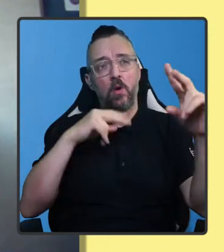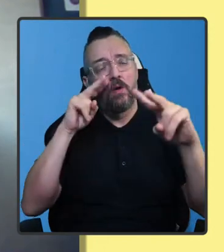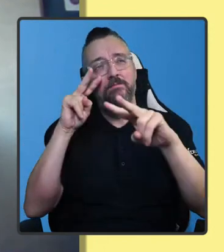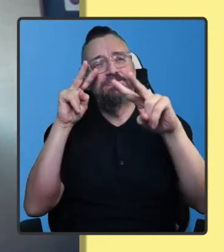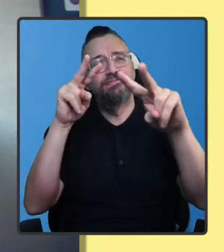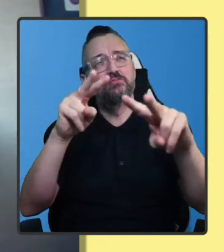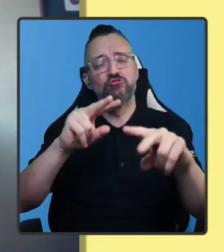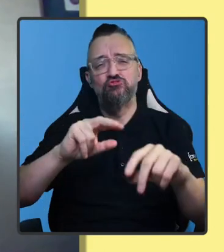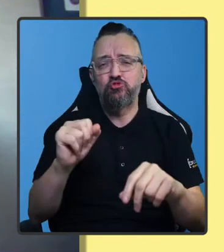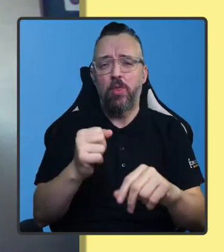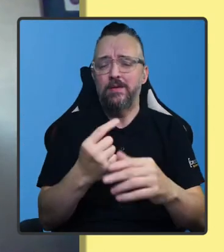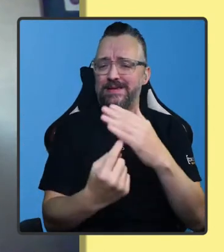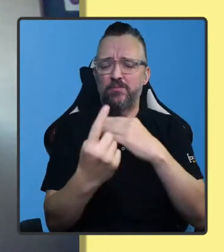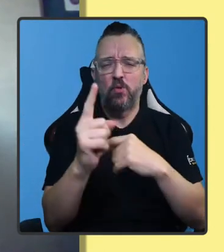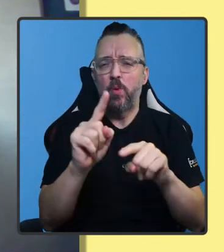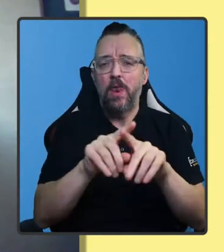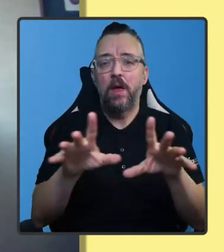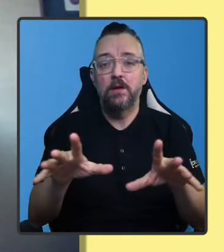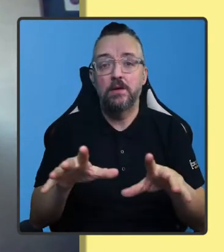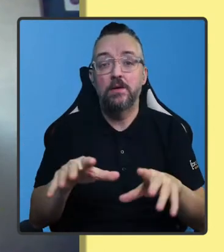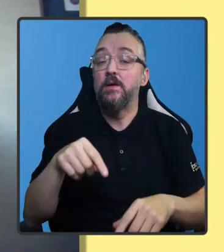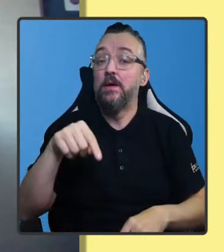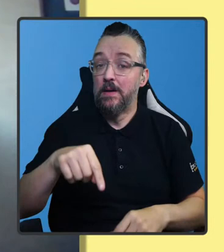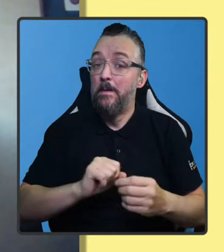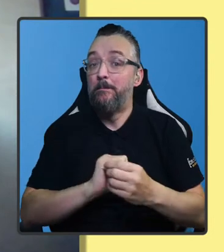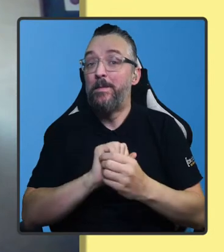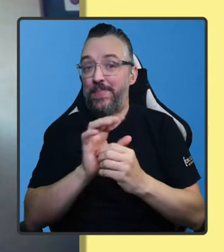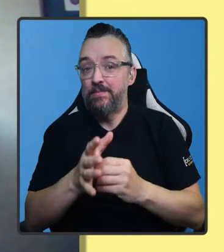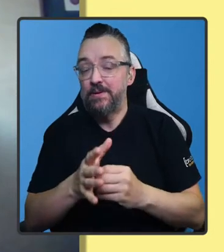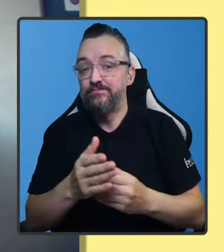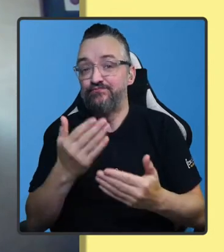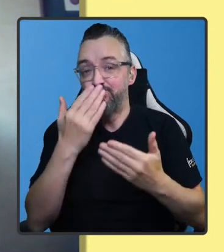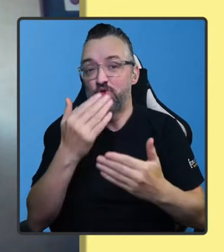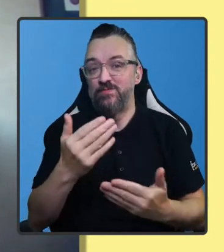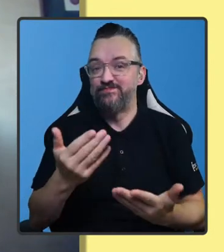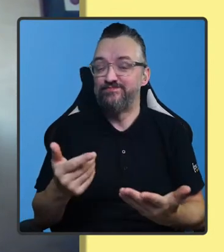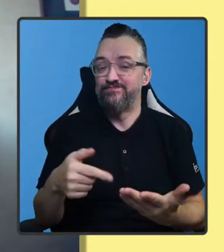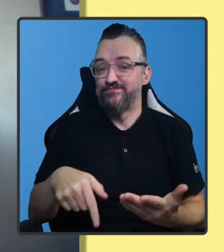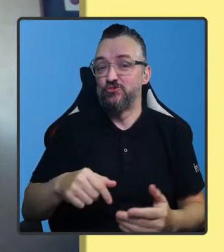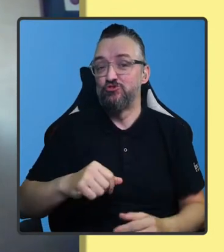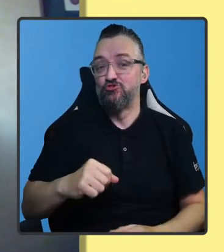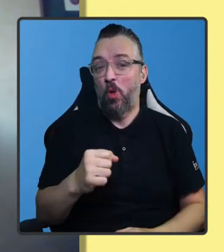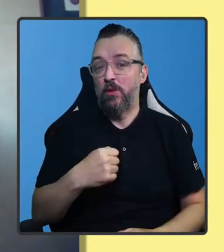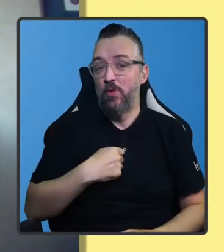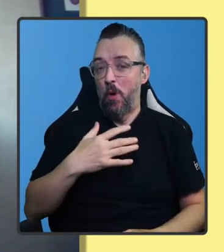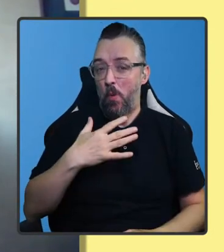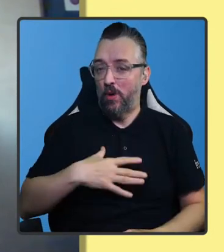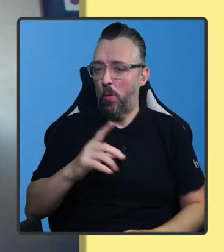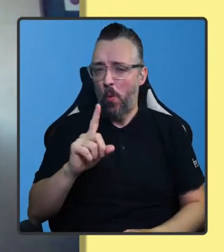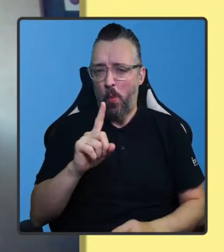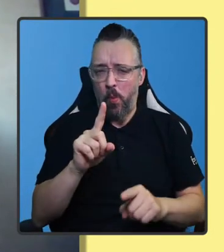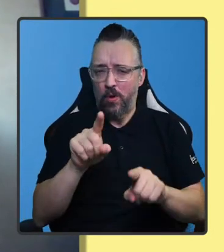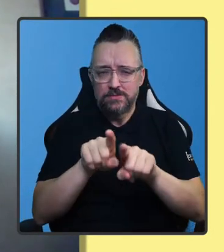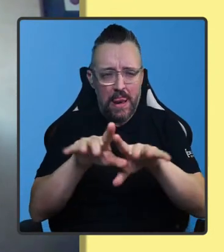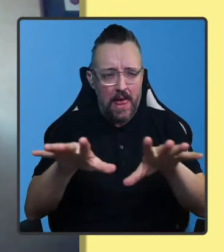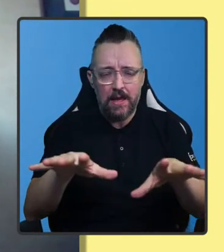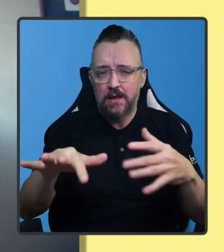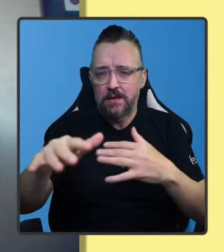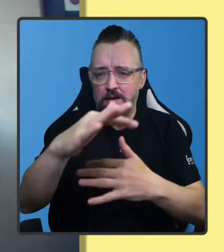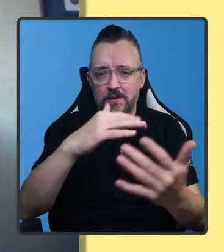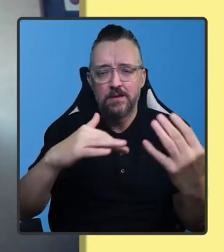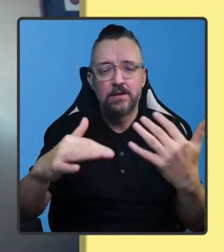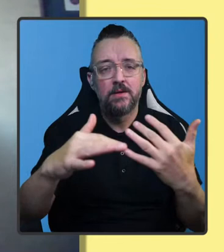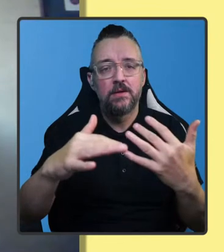The pandemic has shown everyone what really matters and what kind of country we want Scotland to be. We must strive to deliver